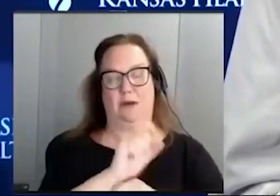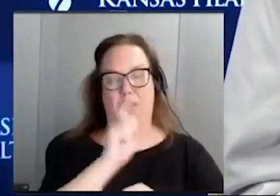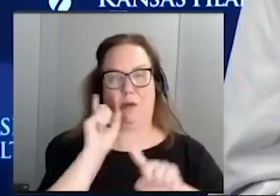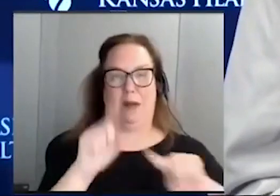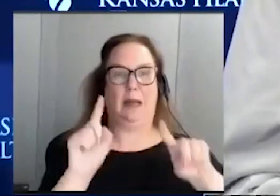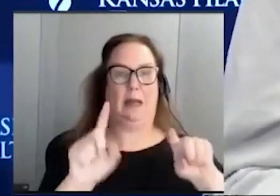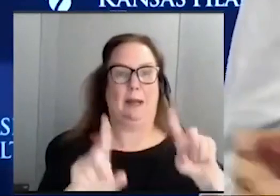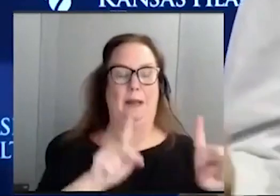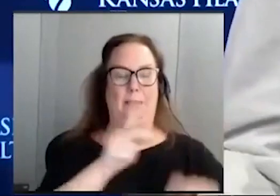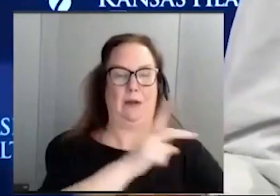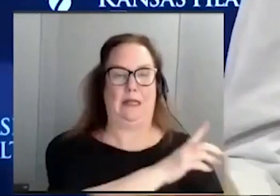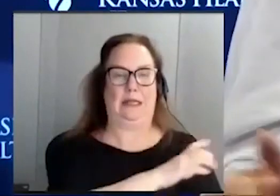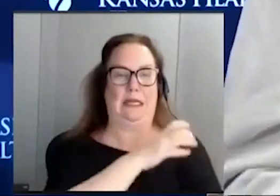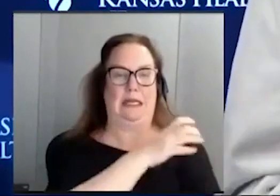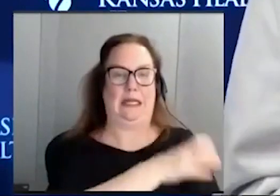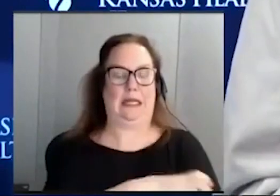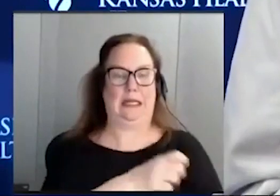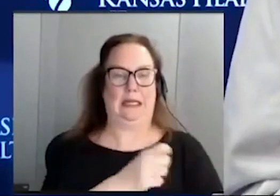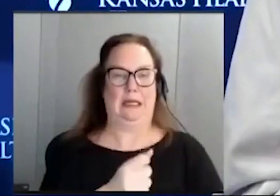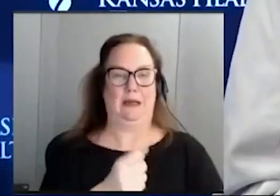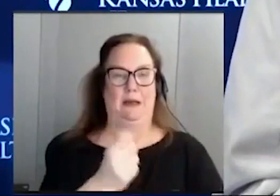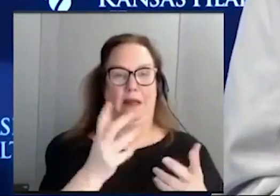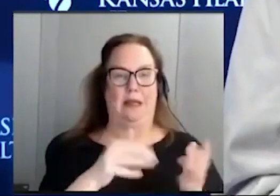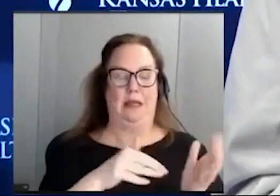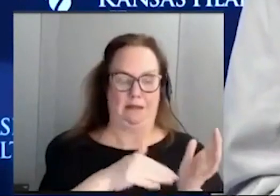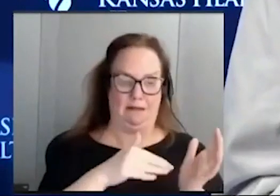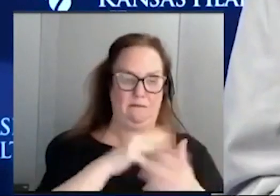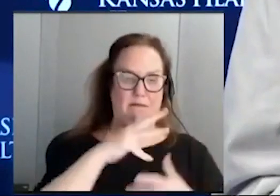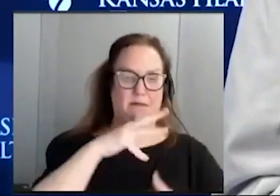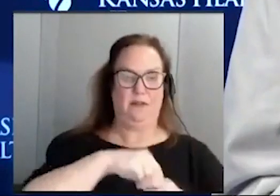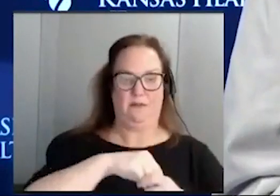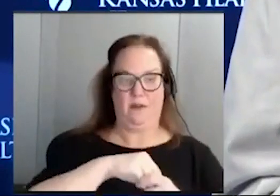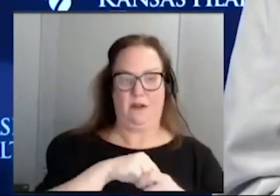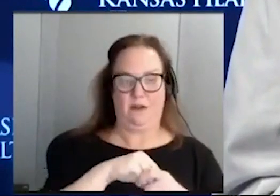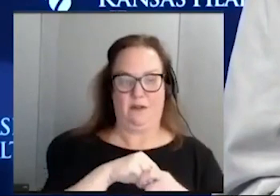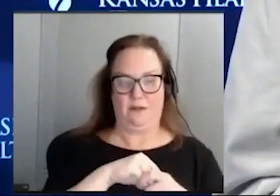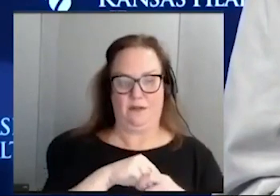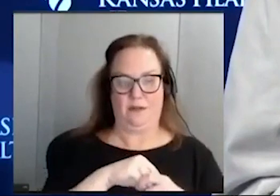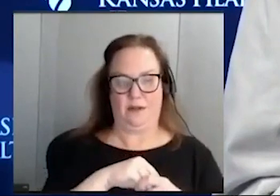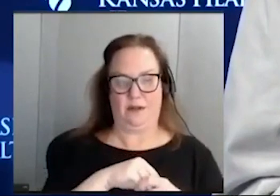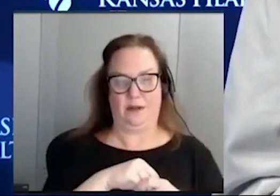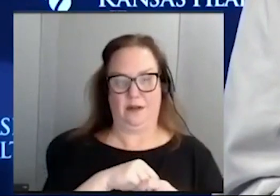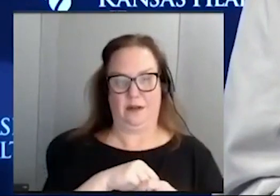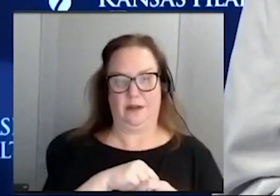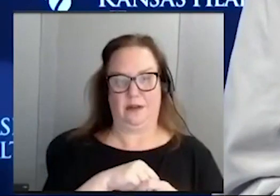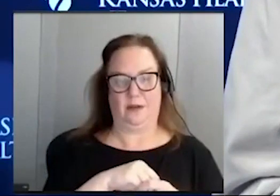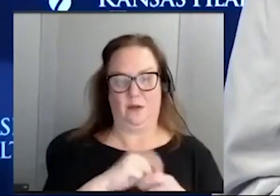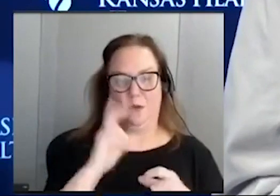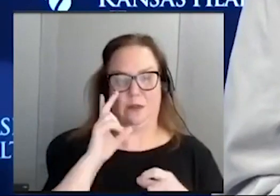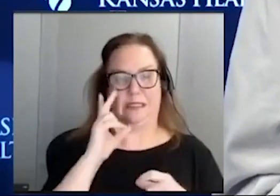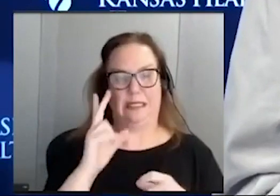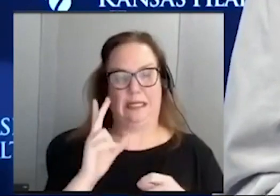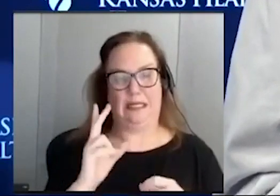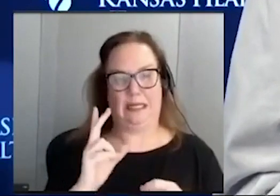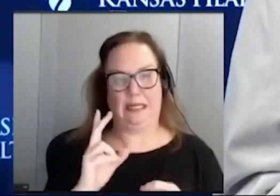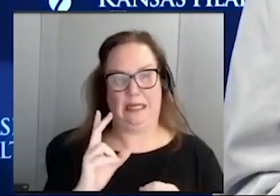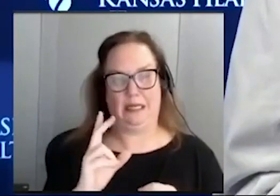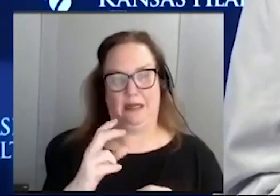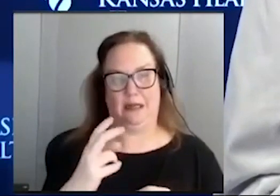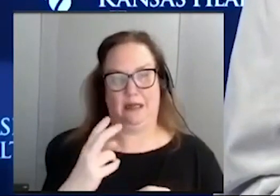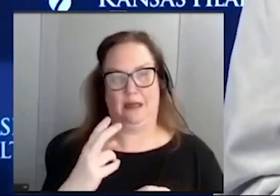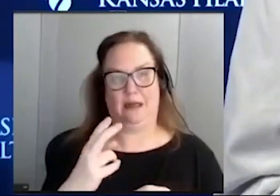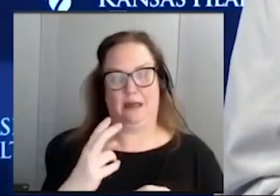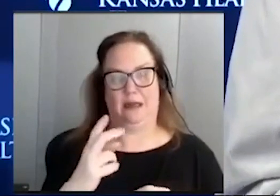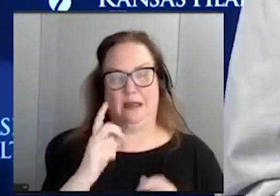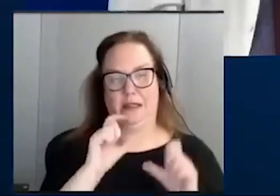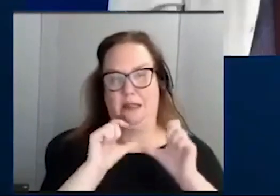clinic, and we have tons of providers involved with it. I think what we're going to see is this is Hawkeyes. This is going to become a chronic